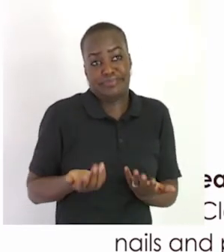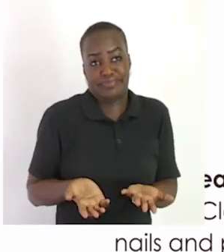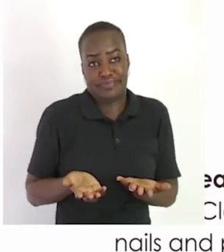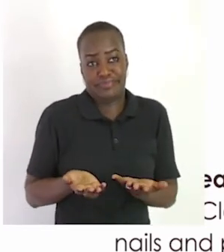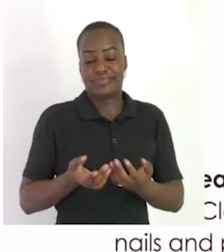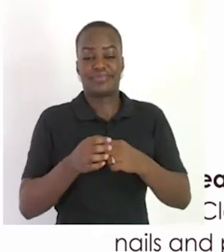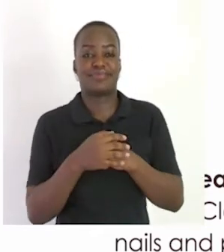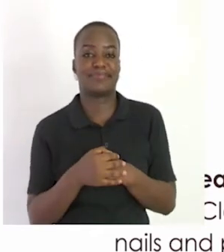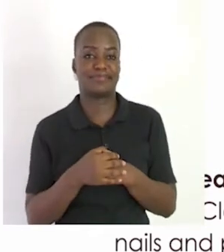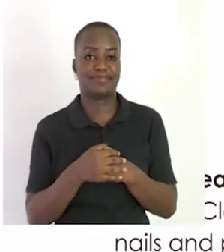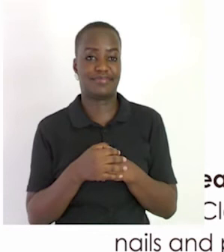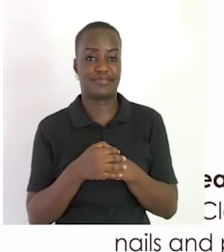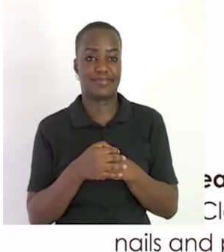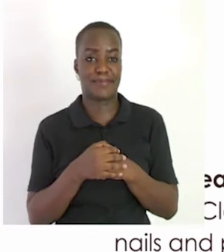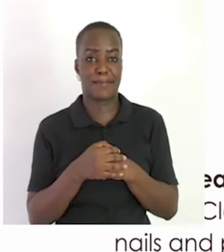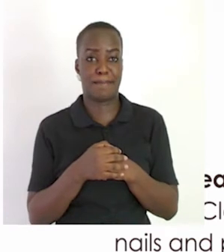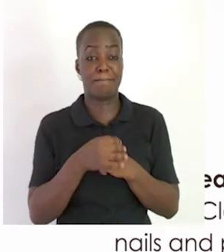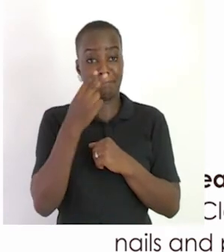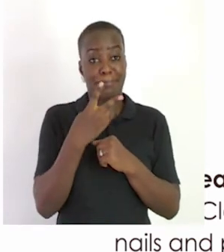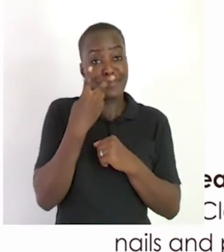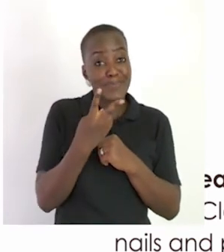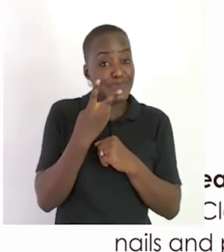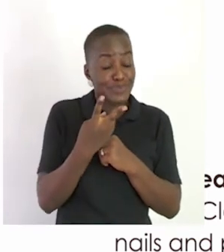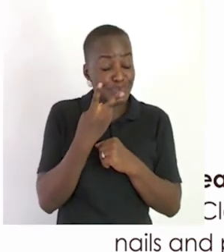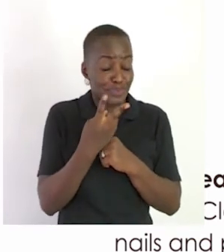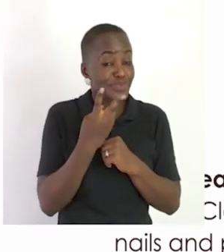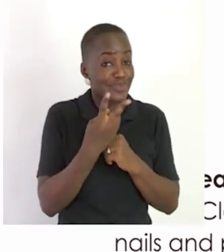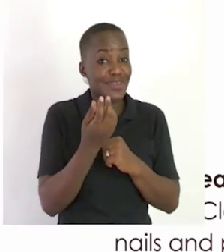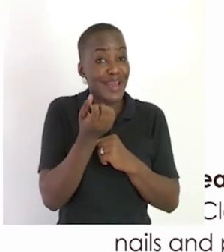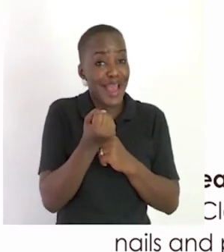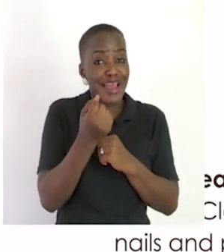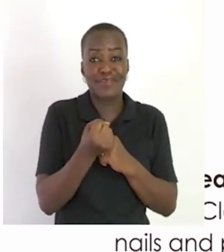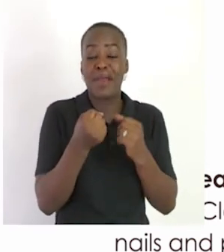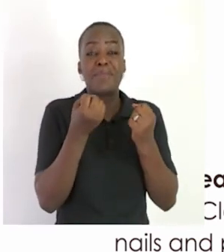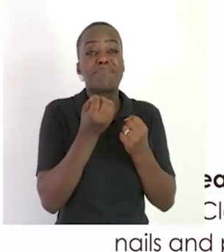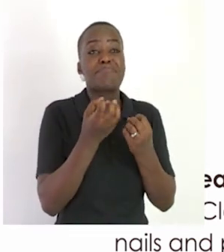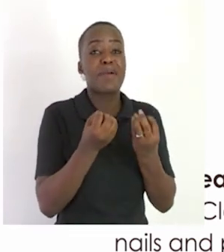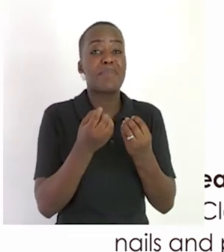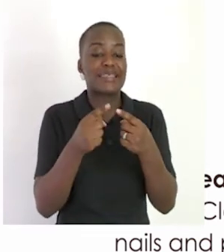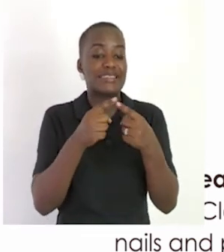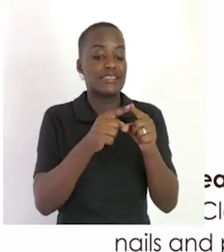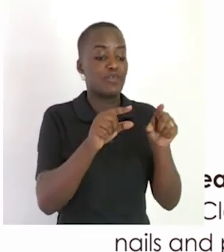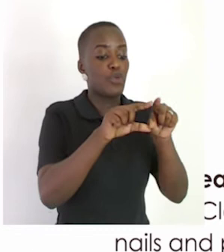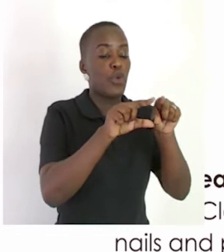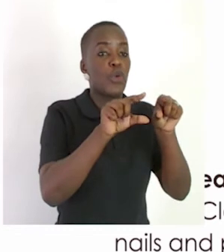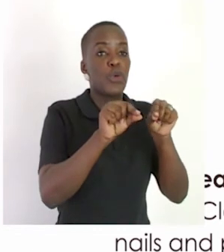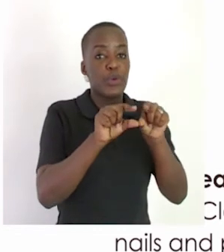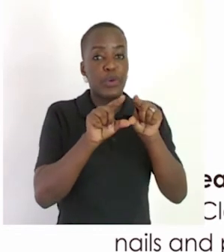our story. And as you can see and hear, we have a lot of words that have